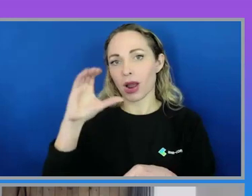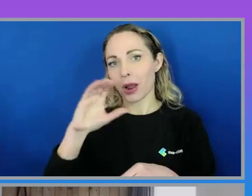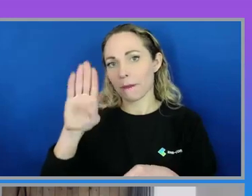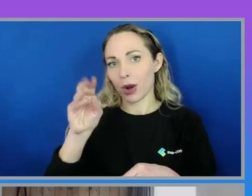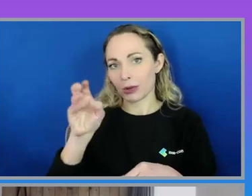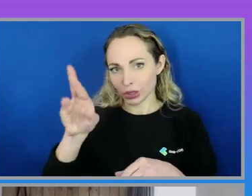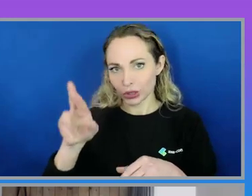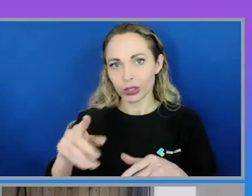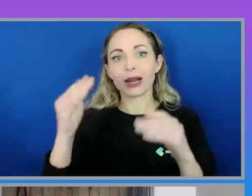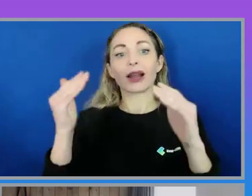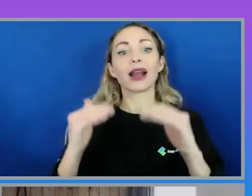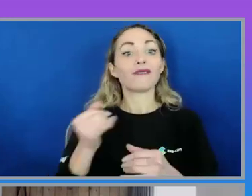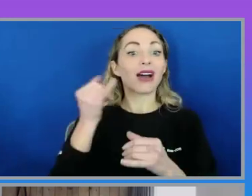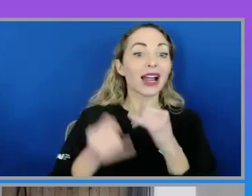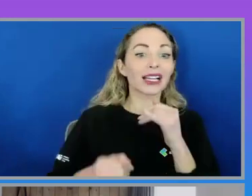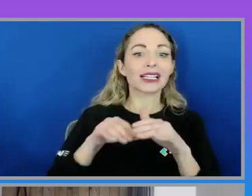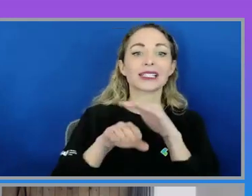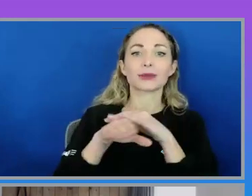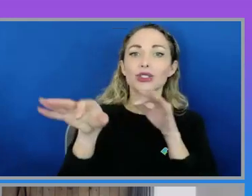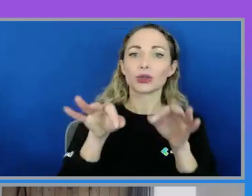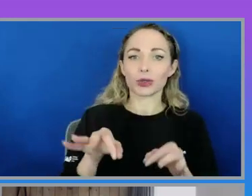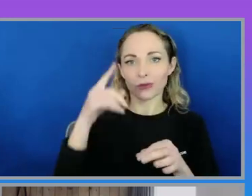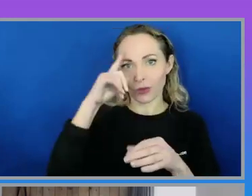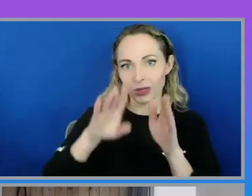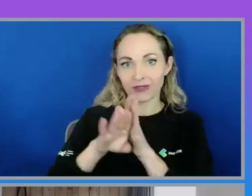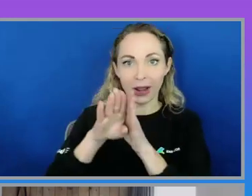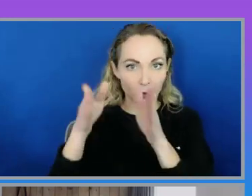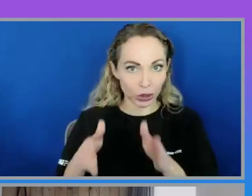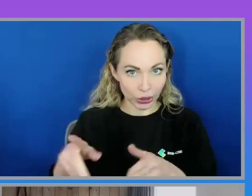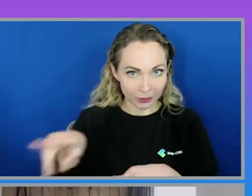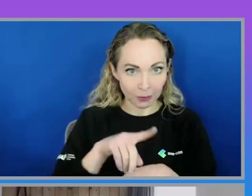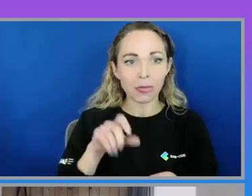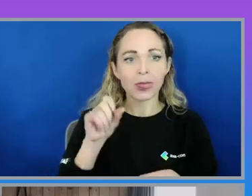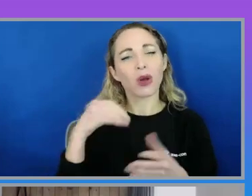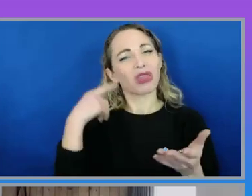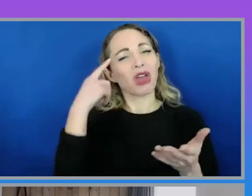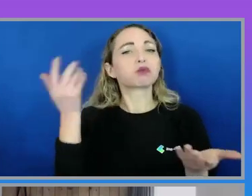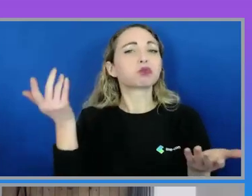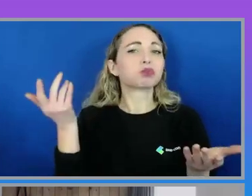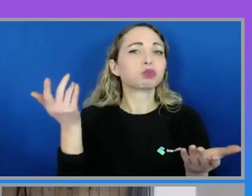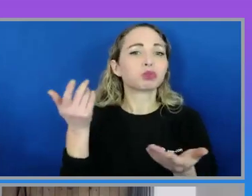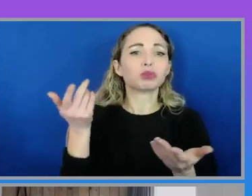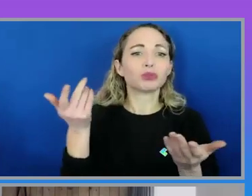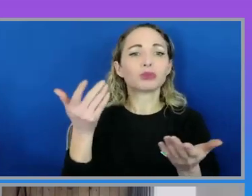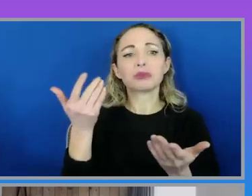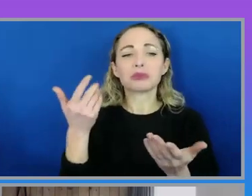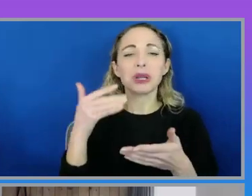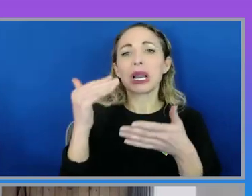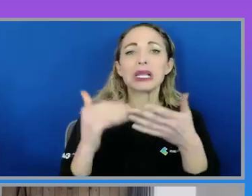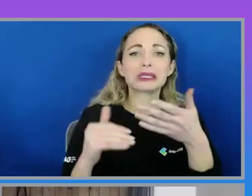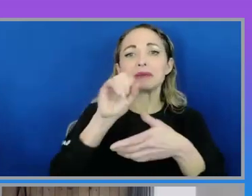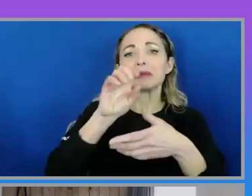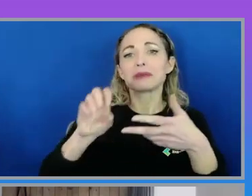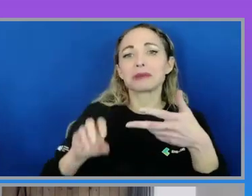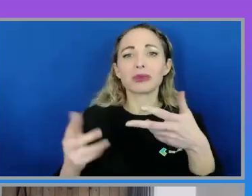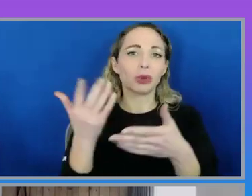description guidance for developers. So I thought, lists, 3 things I want you to know.